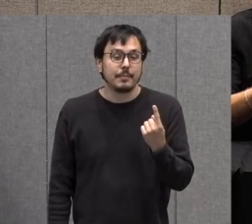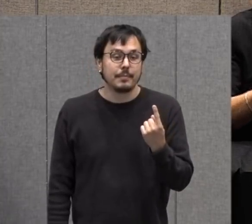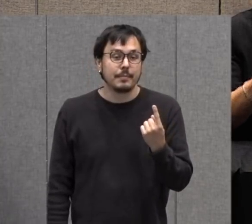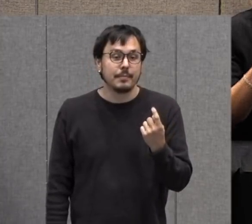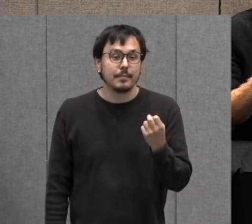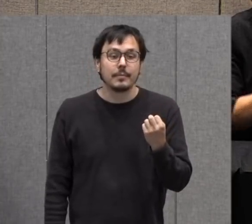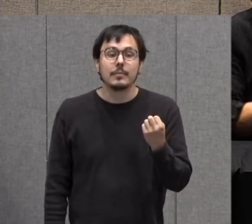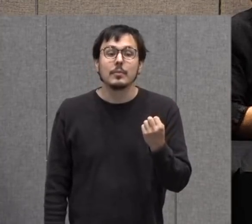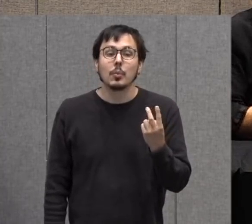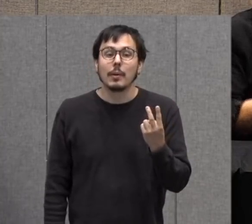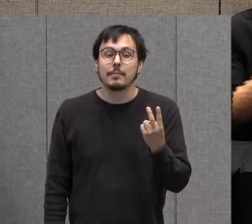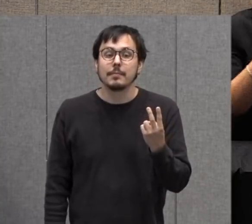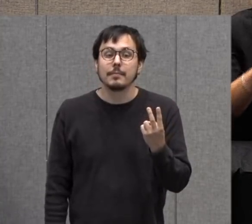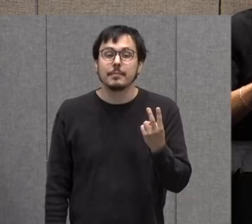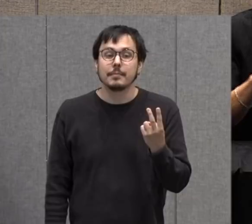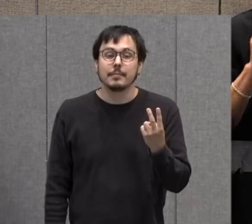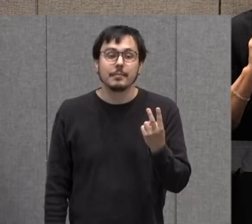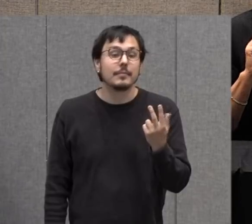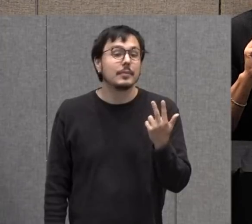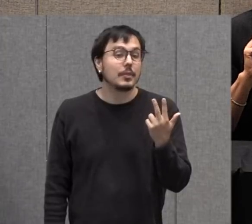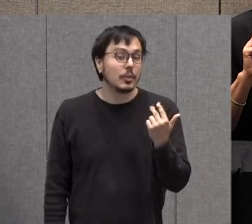11, 12,